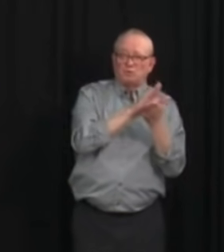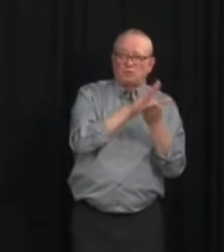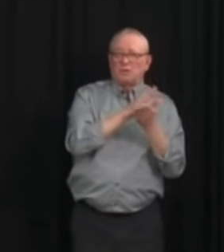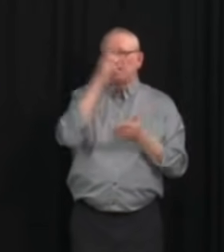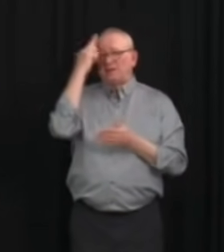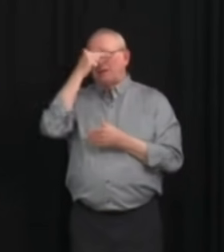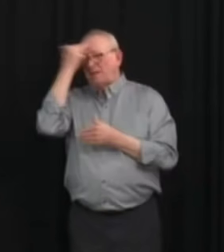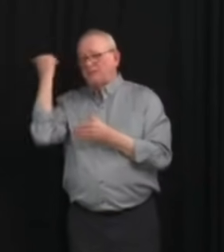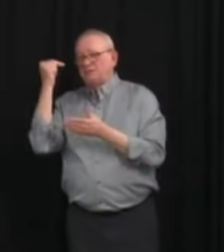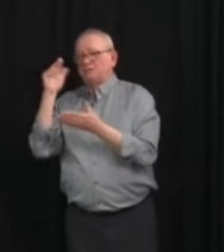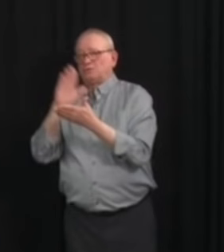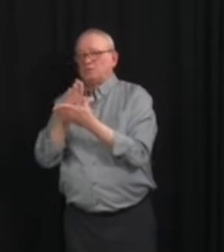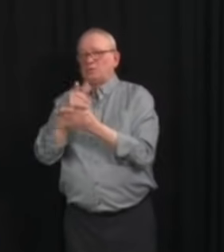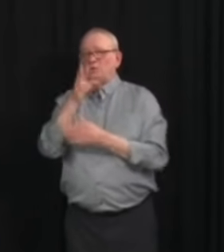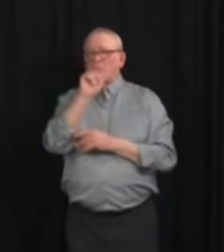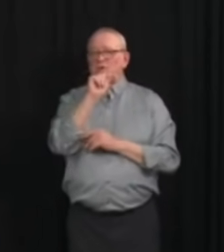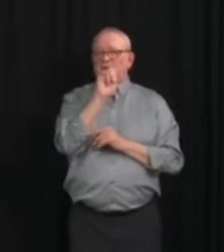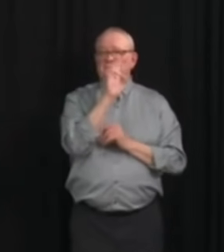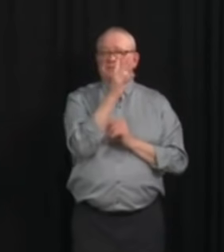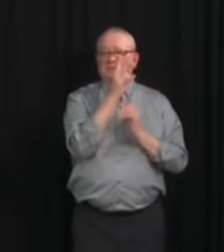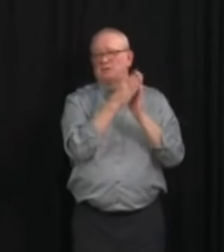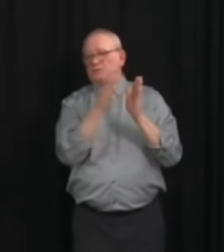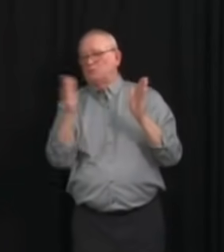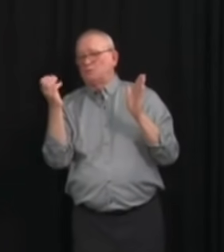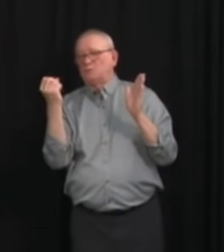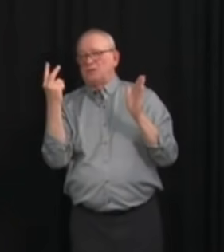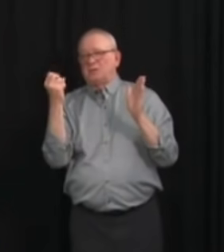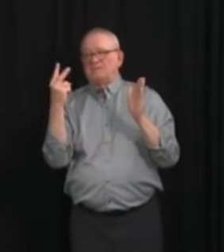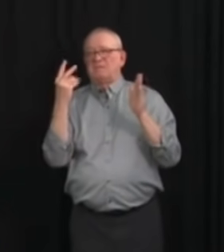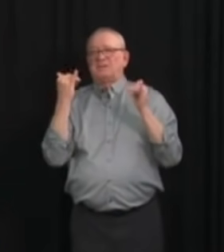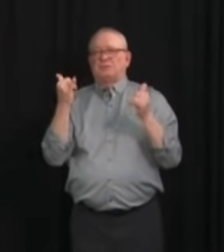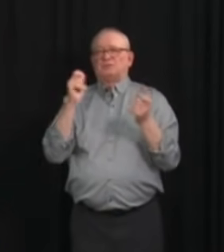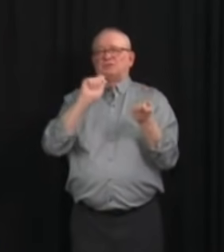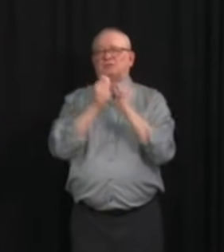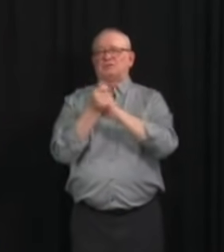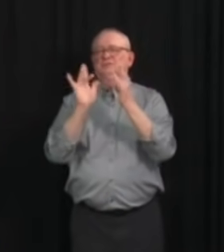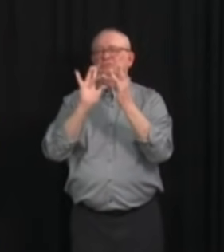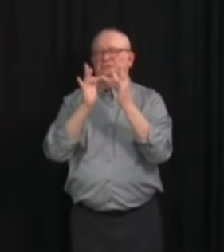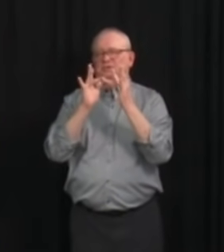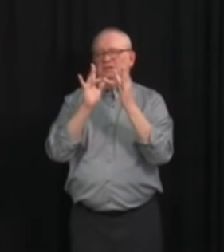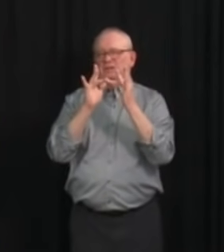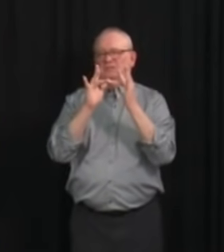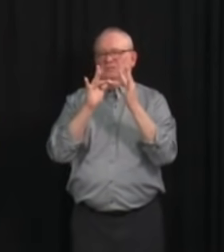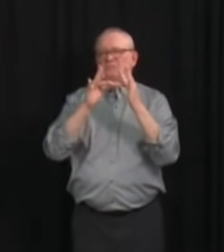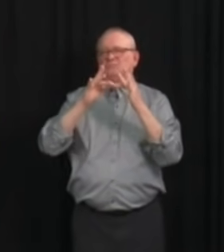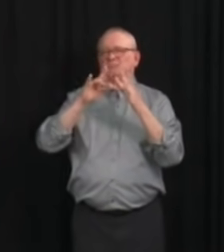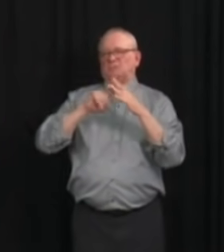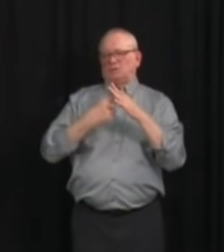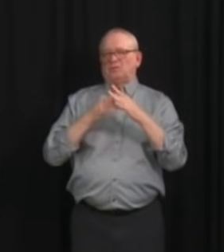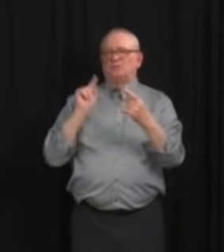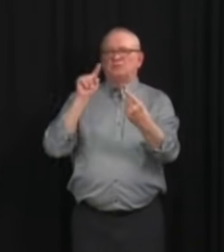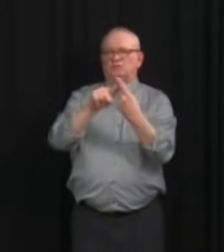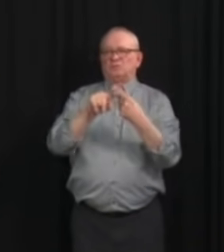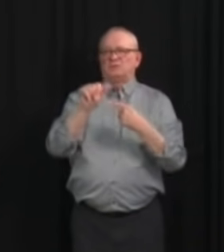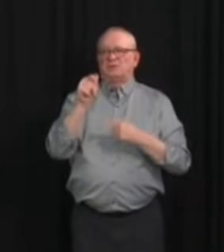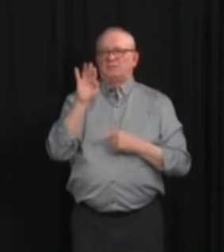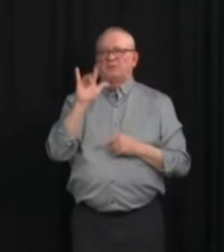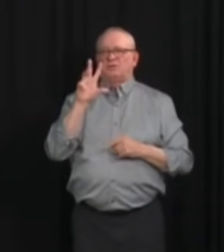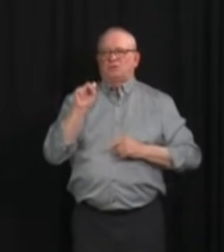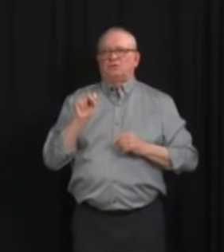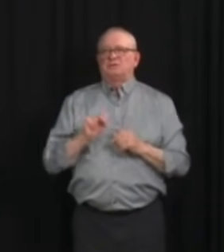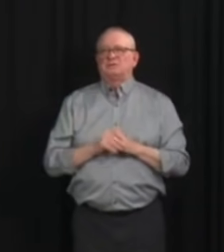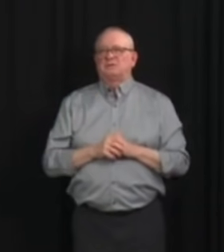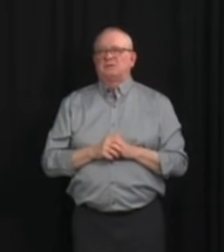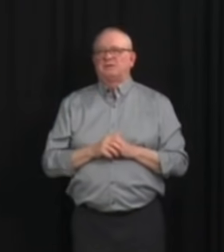until April 30th. To complement the switch to online learning, all extracurricular, youth sport, recreational,